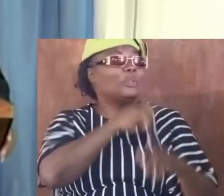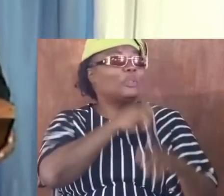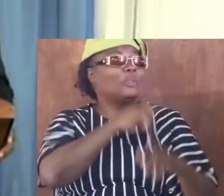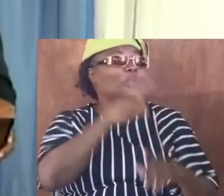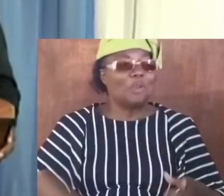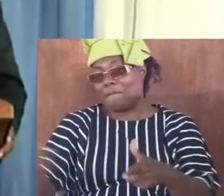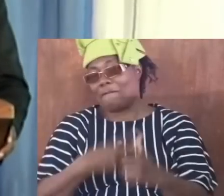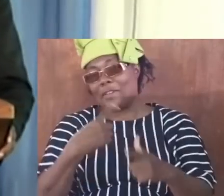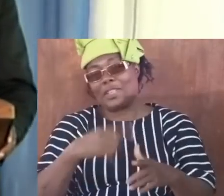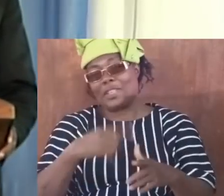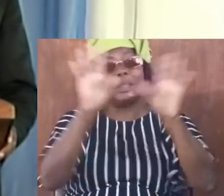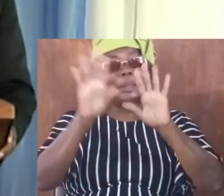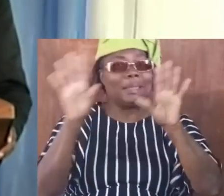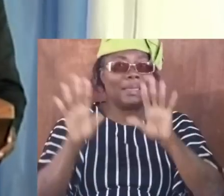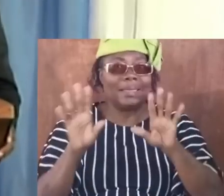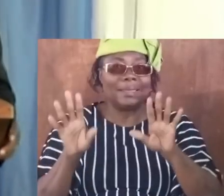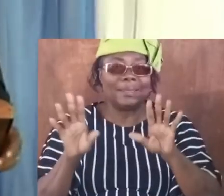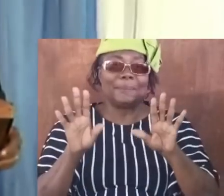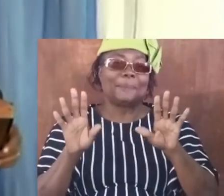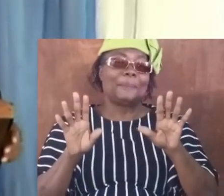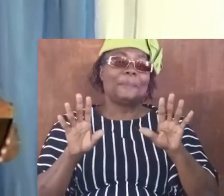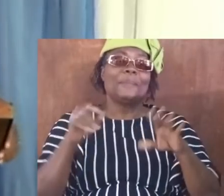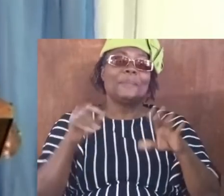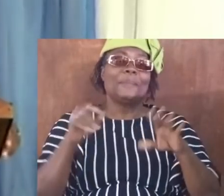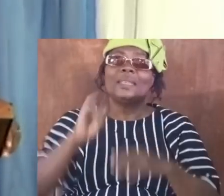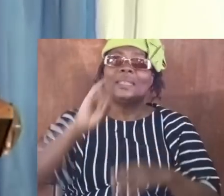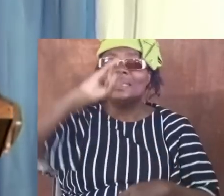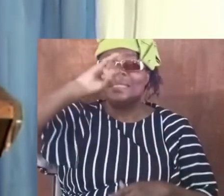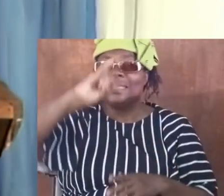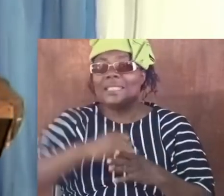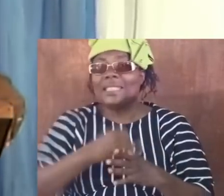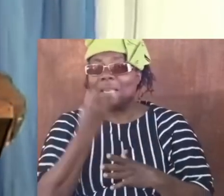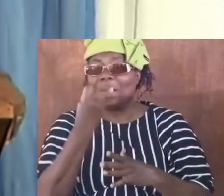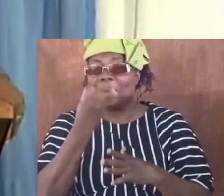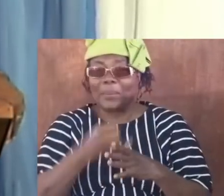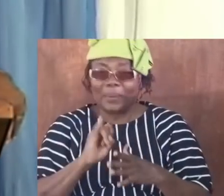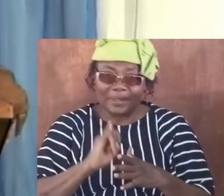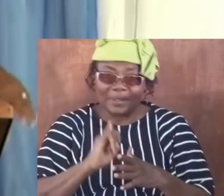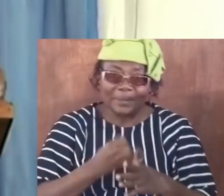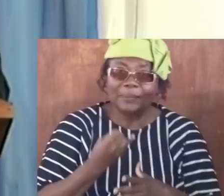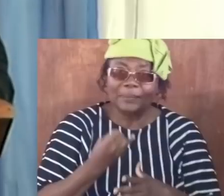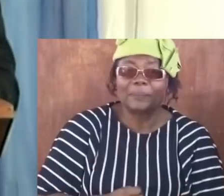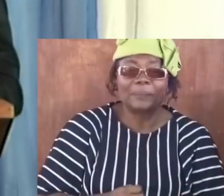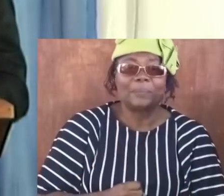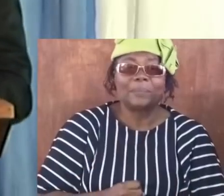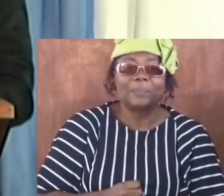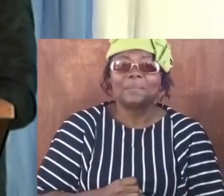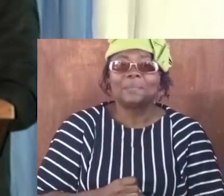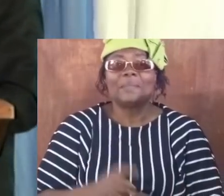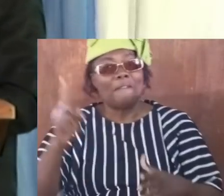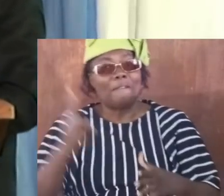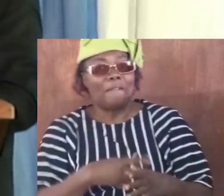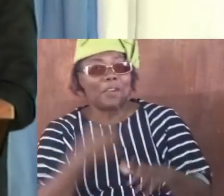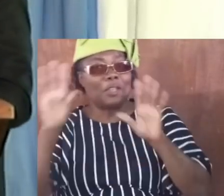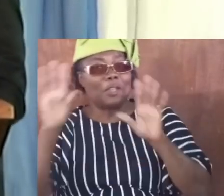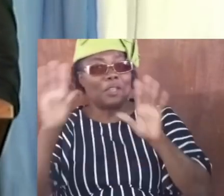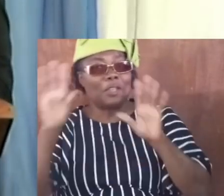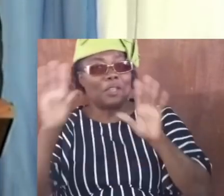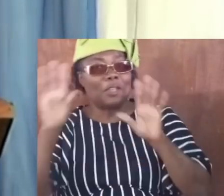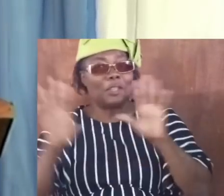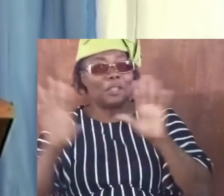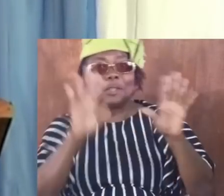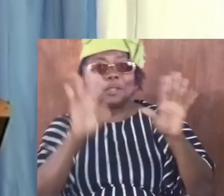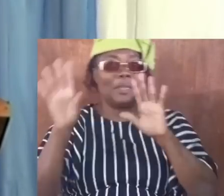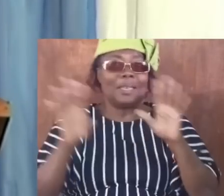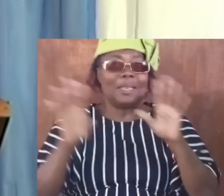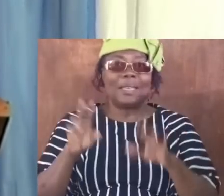Sunday. Amen. In January. First Sunday in 2022, look what the